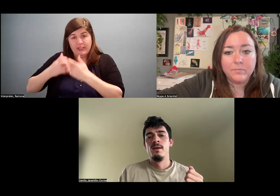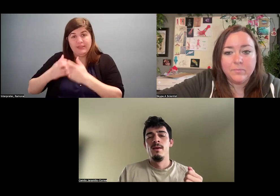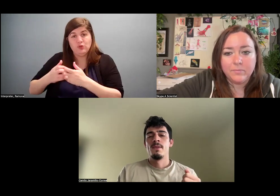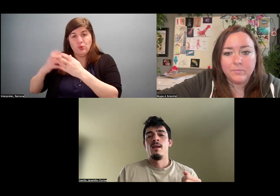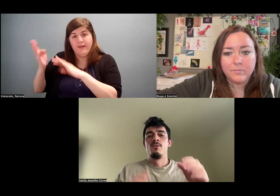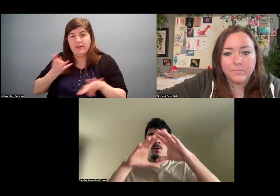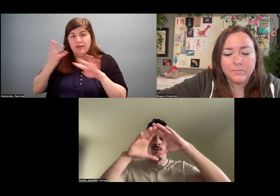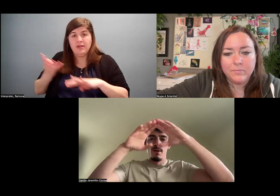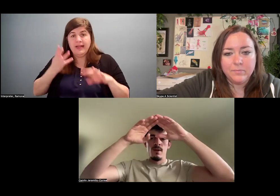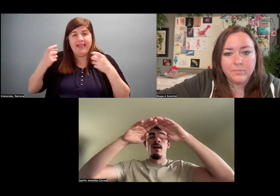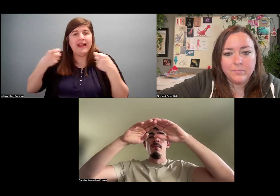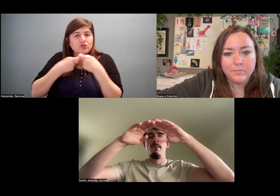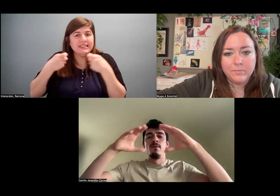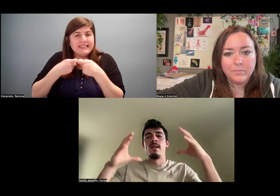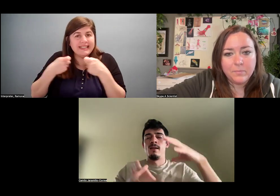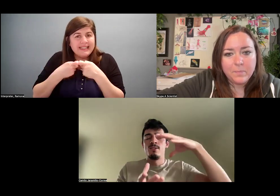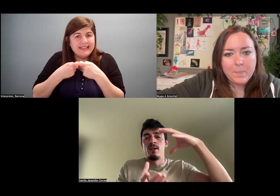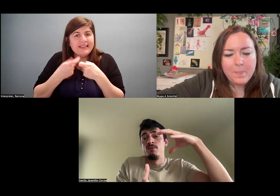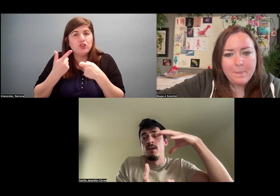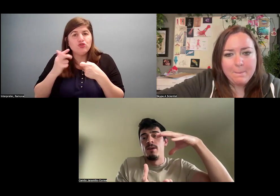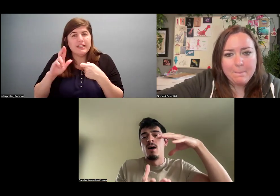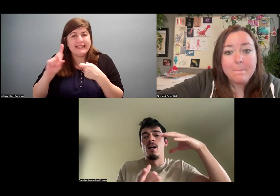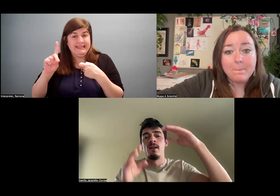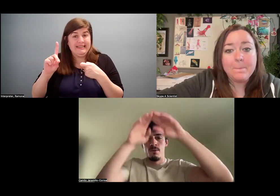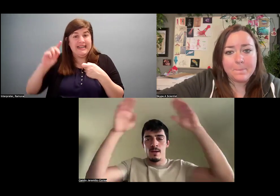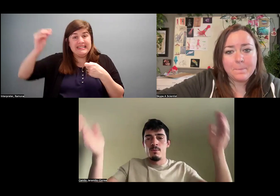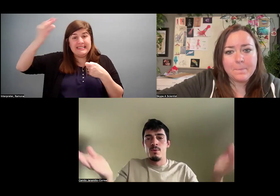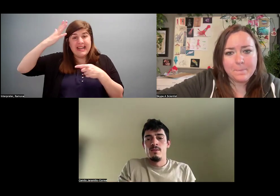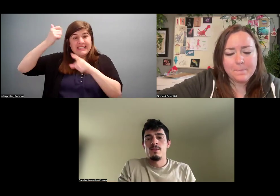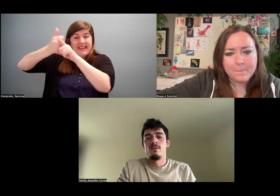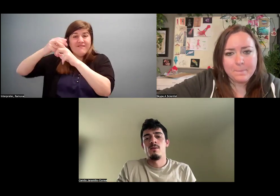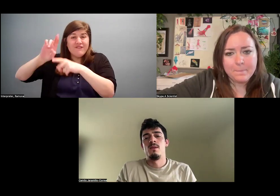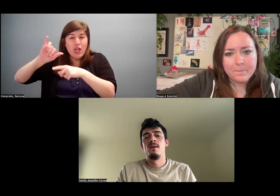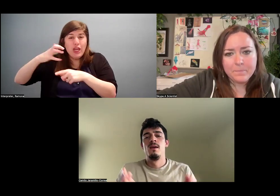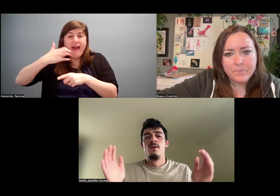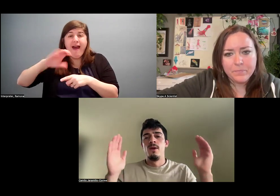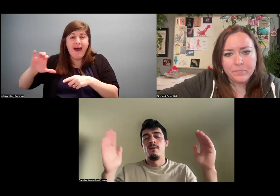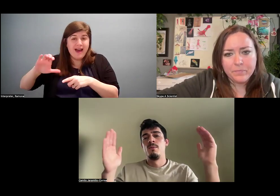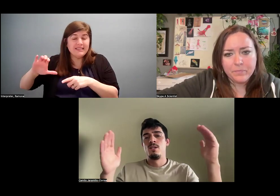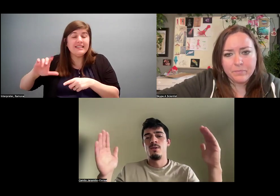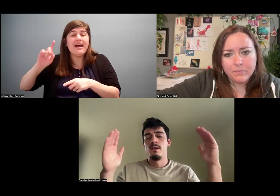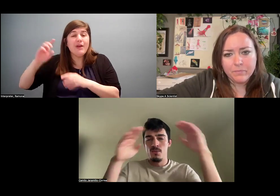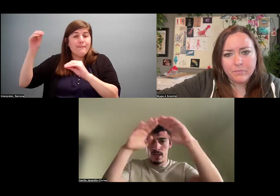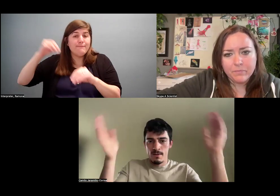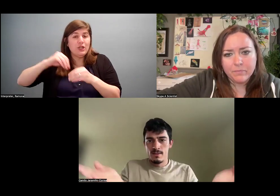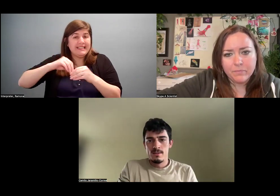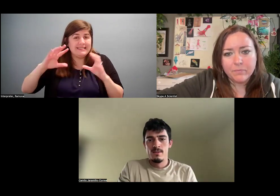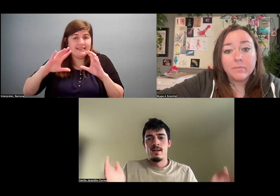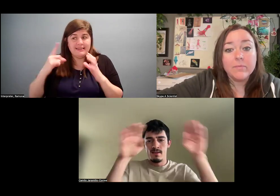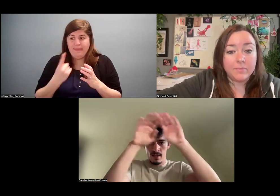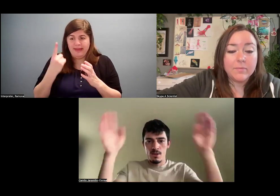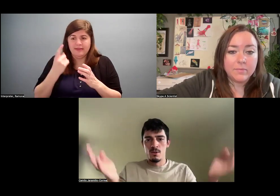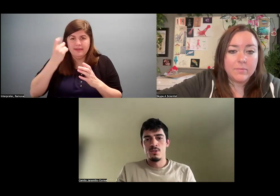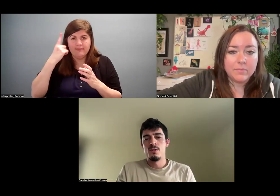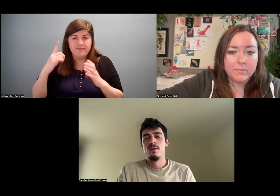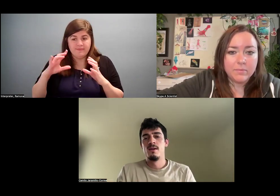grid. And so that sun is very hot, and we have to put it inside something. We have to make sure that whatever is